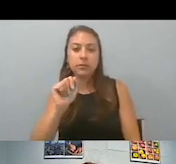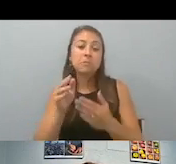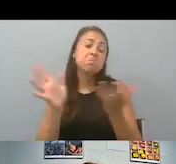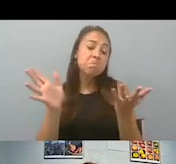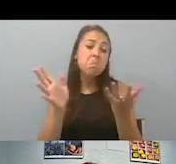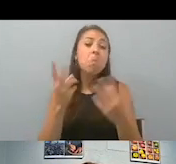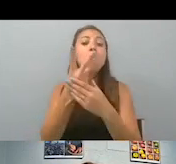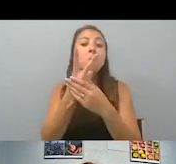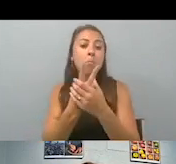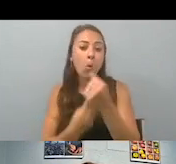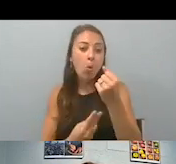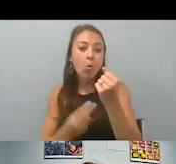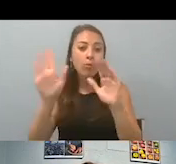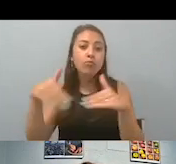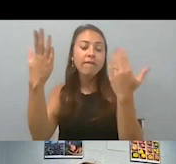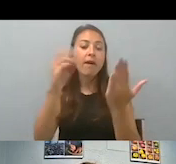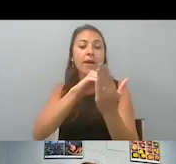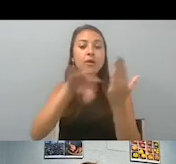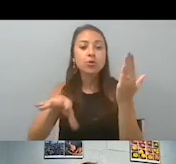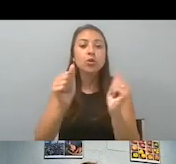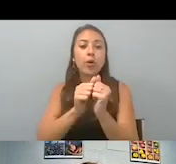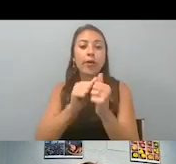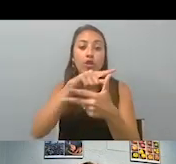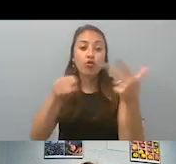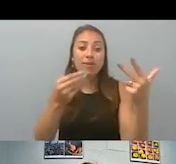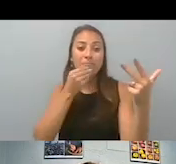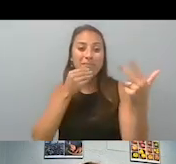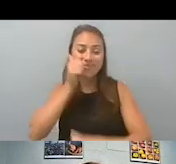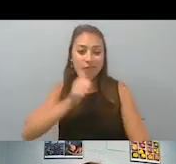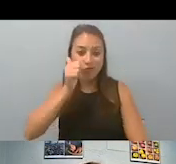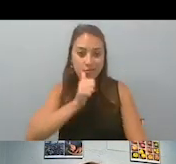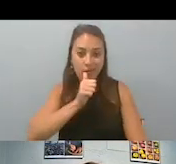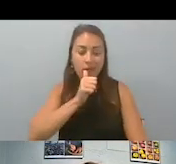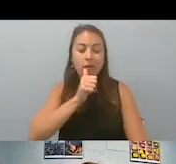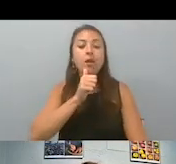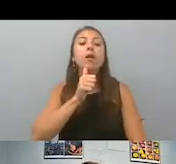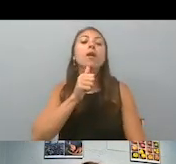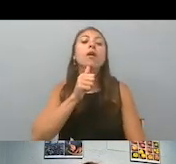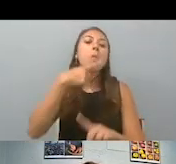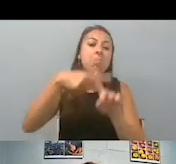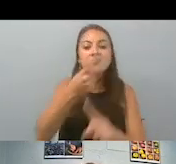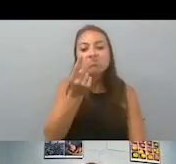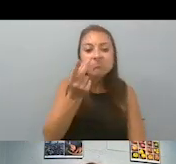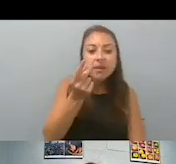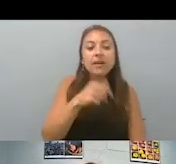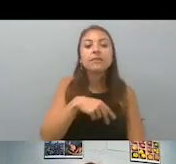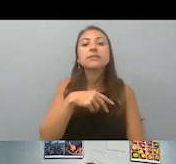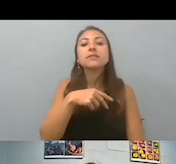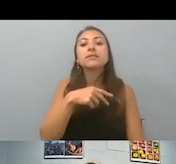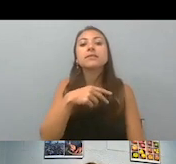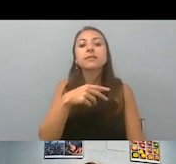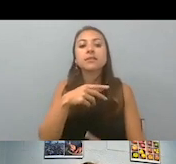to provide a student with 3 meals a day plus some wiggle room for some snacks.